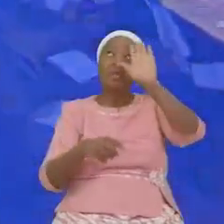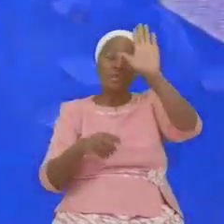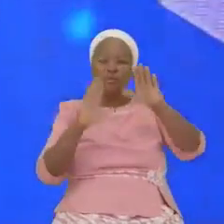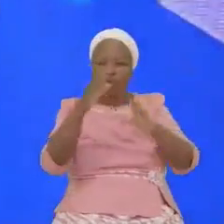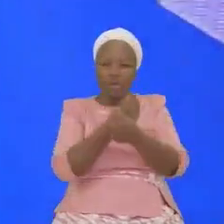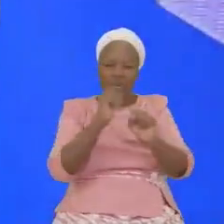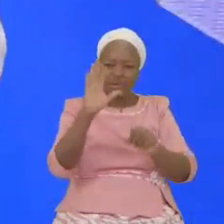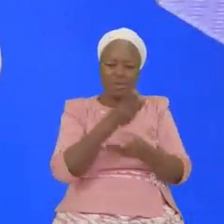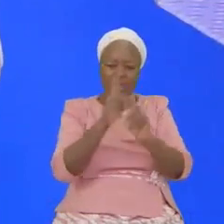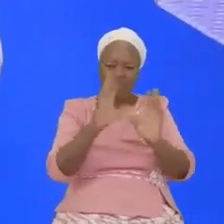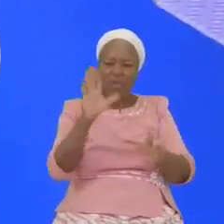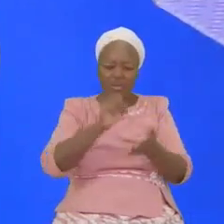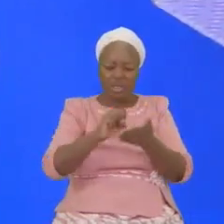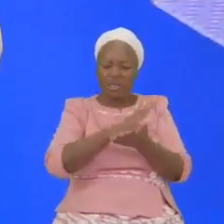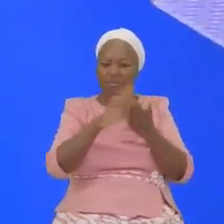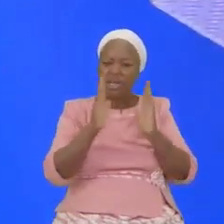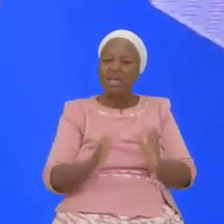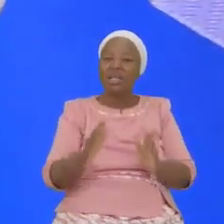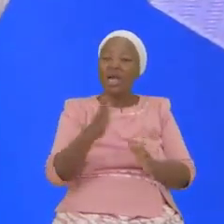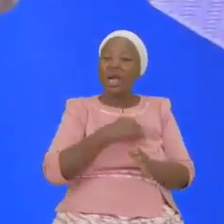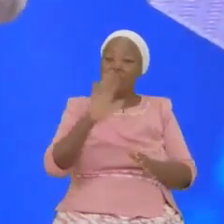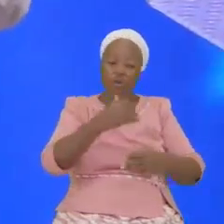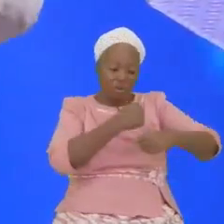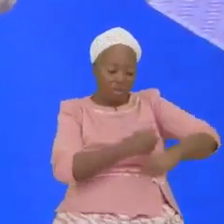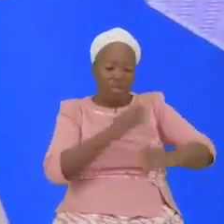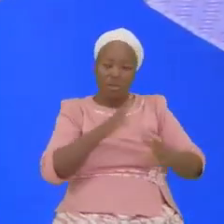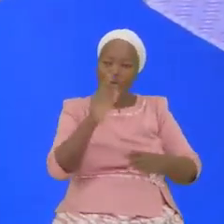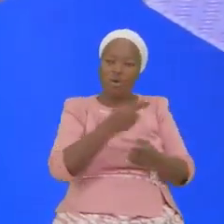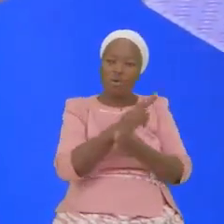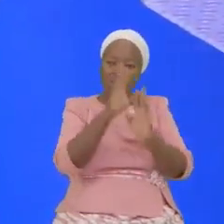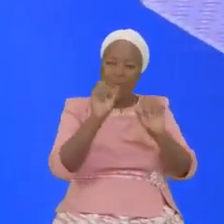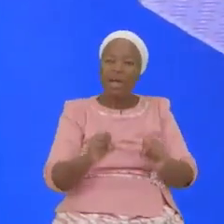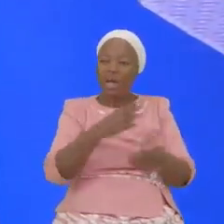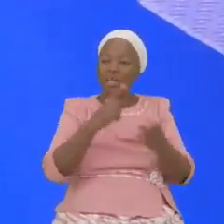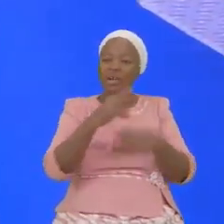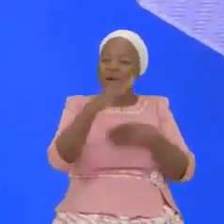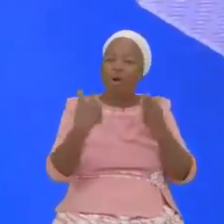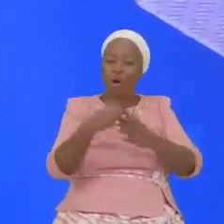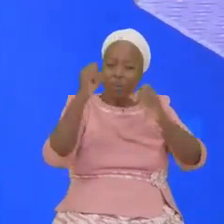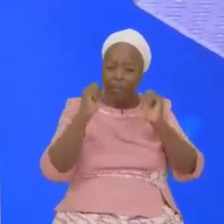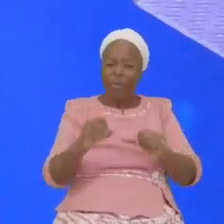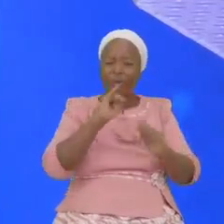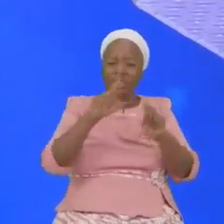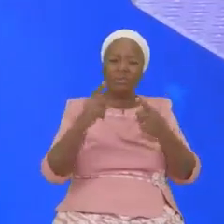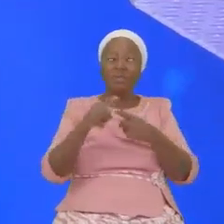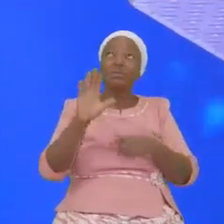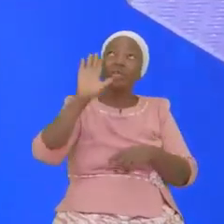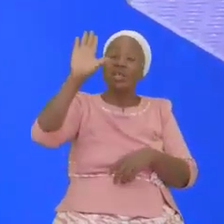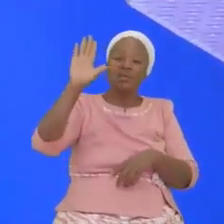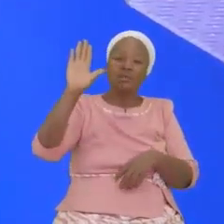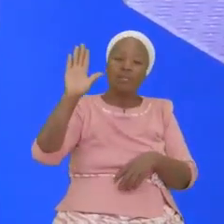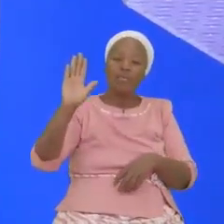Savior, your Deliverer, your Sanctifier, and your Protector, your Redeemer. All power is given unto